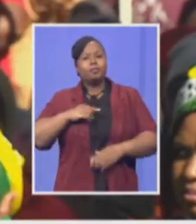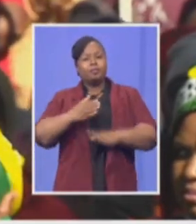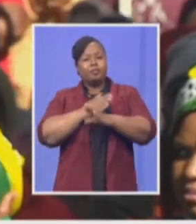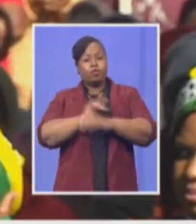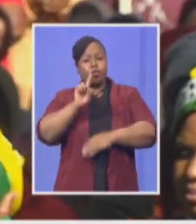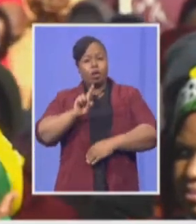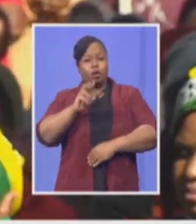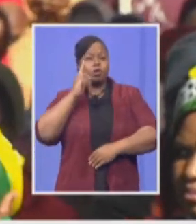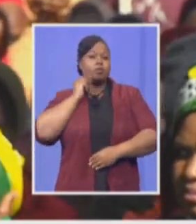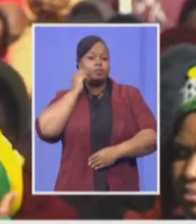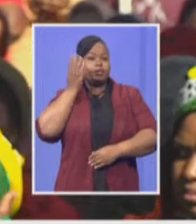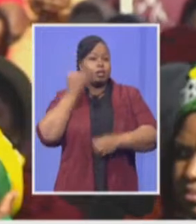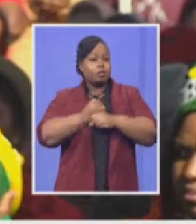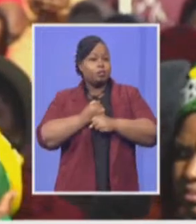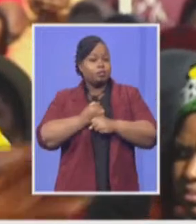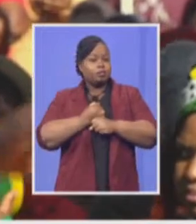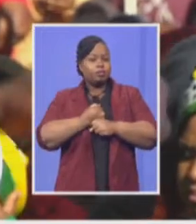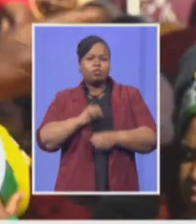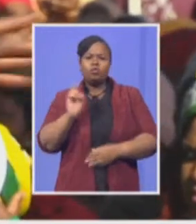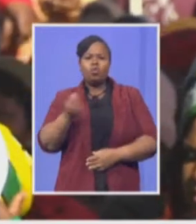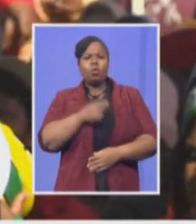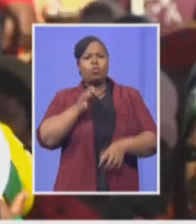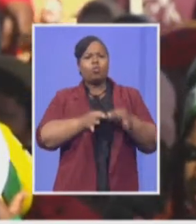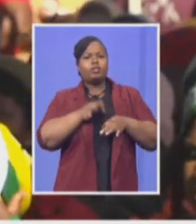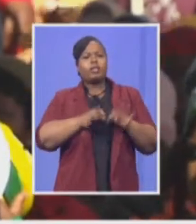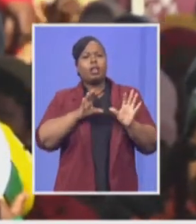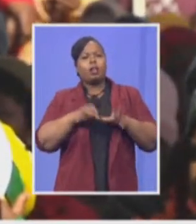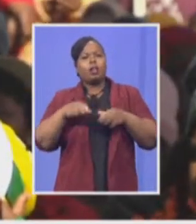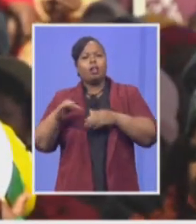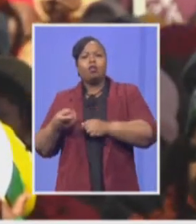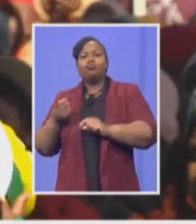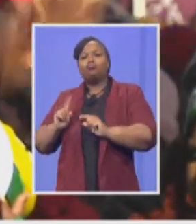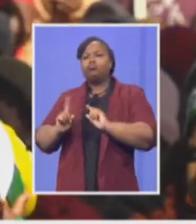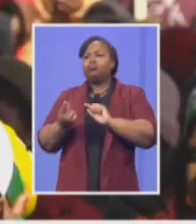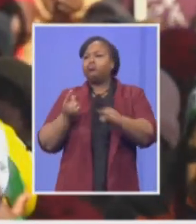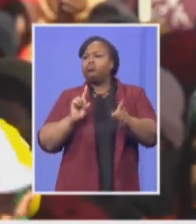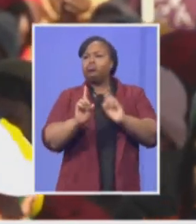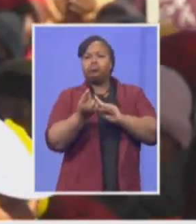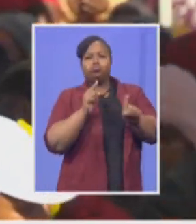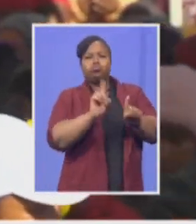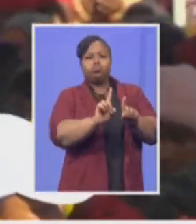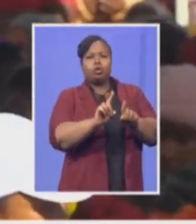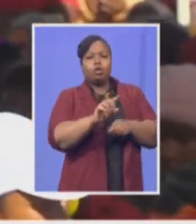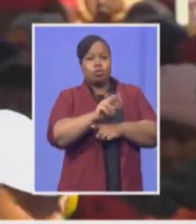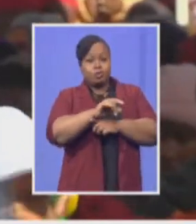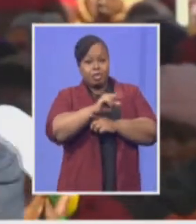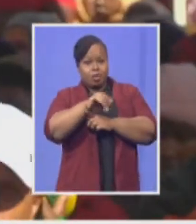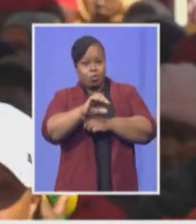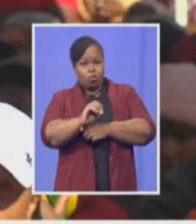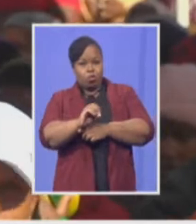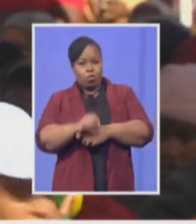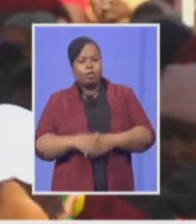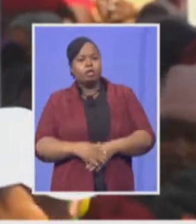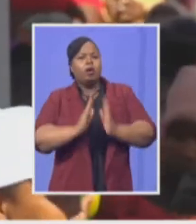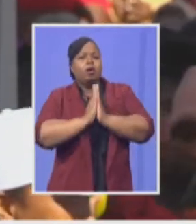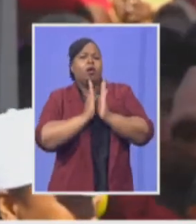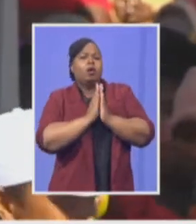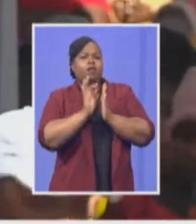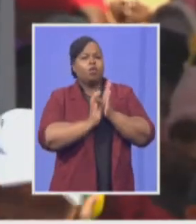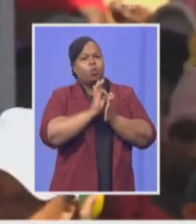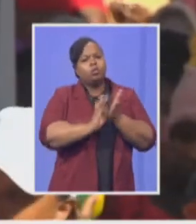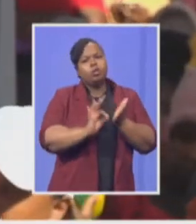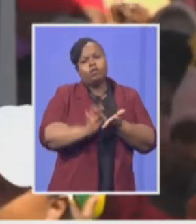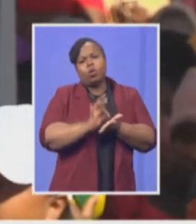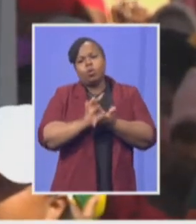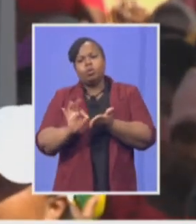year, all political parties were roaming around Nomzamo, asking for votes because